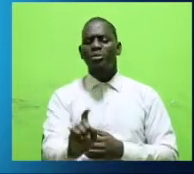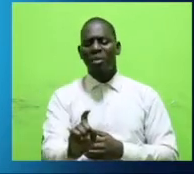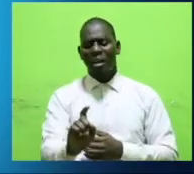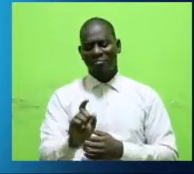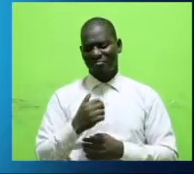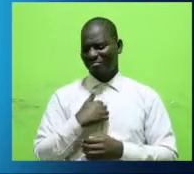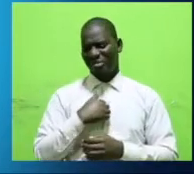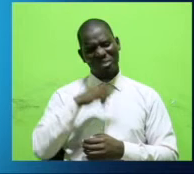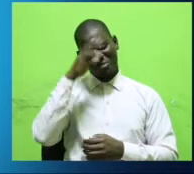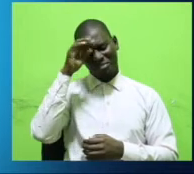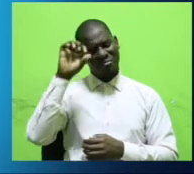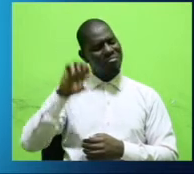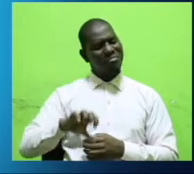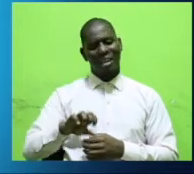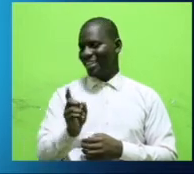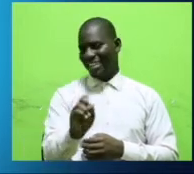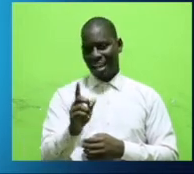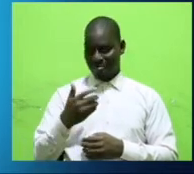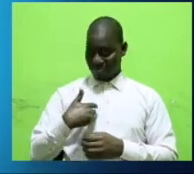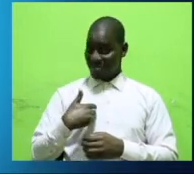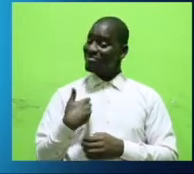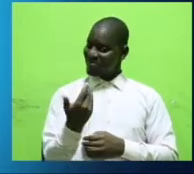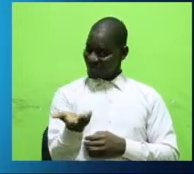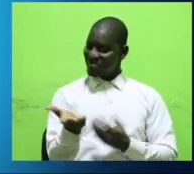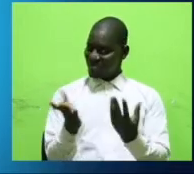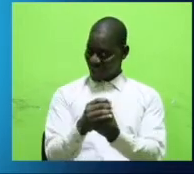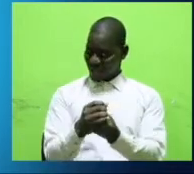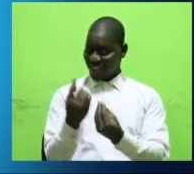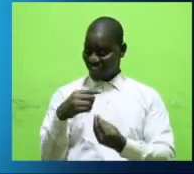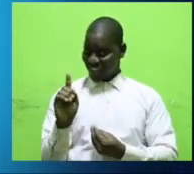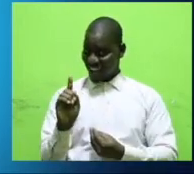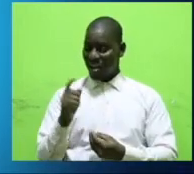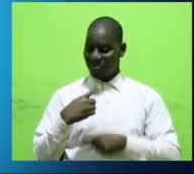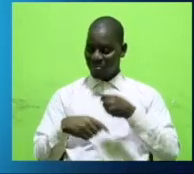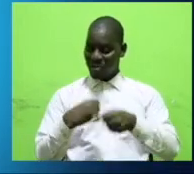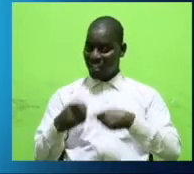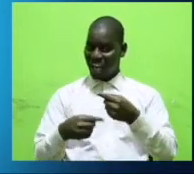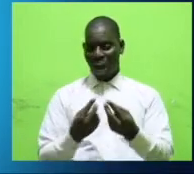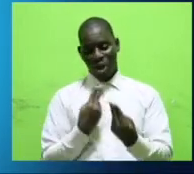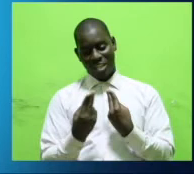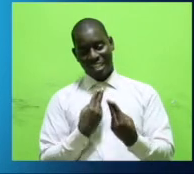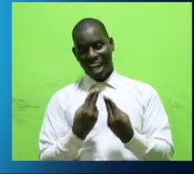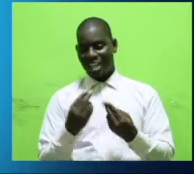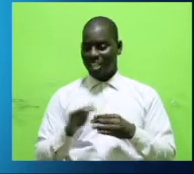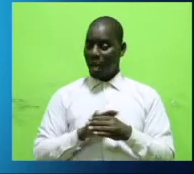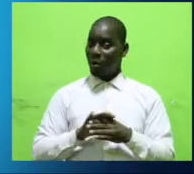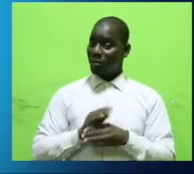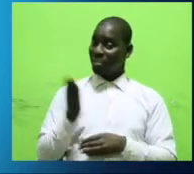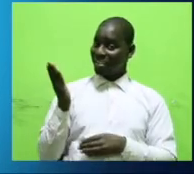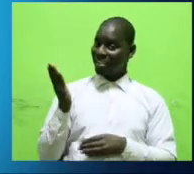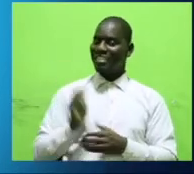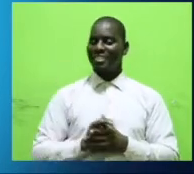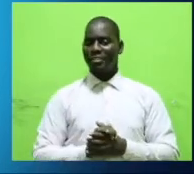answer, don't feel bad. I'm here for you too. Now, let's go on and discuss